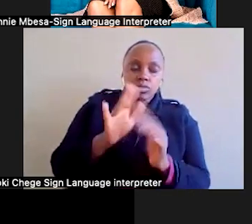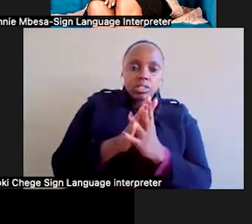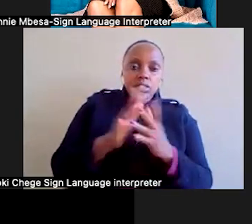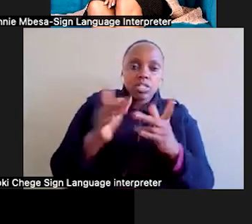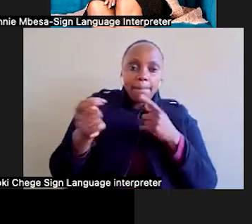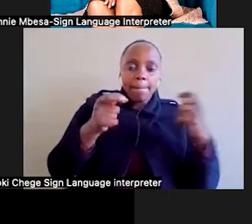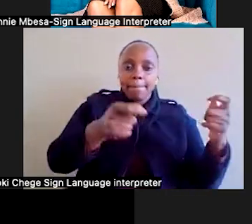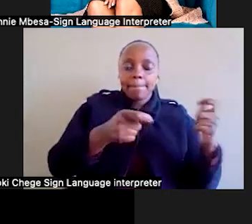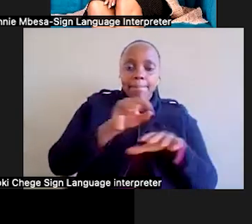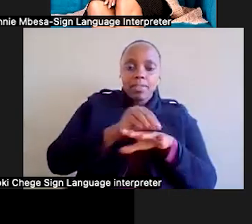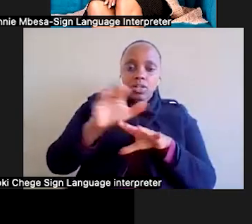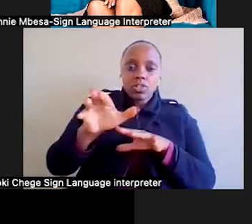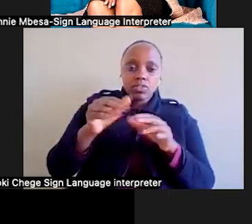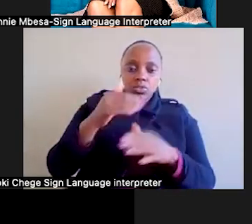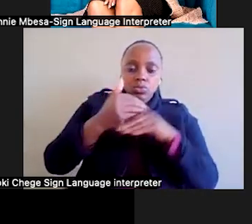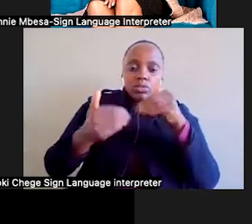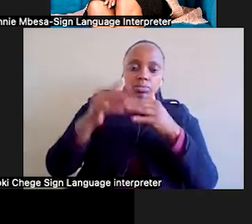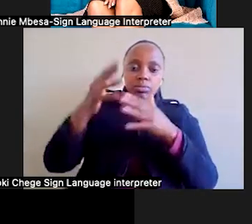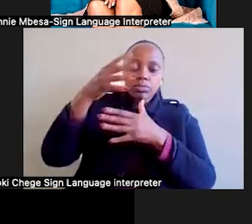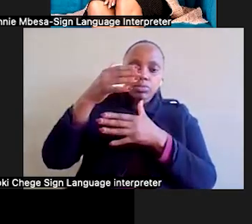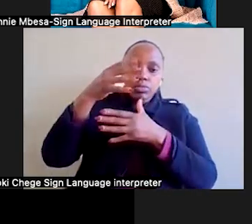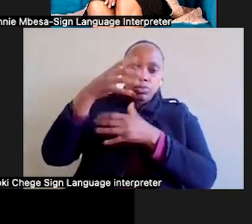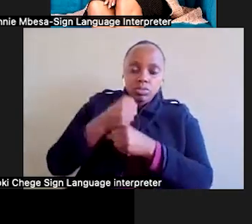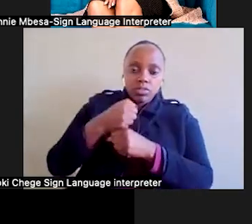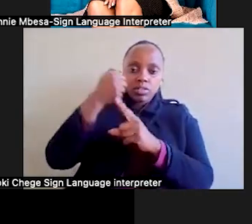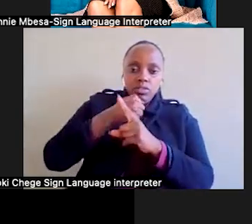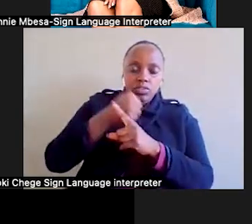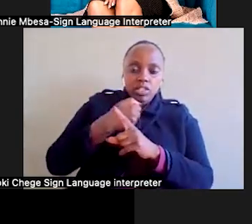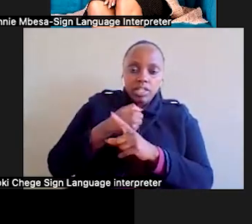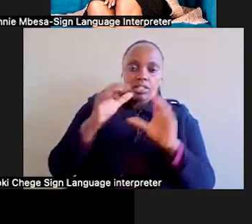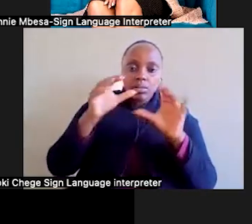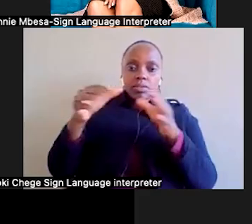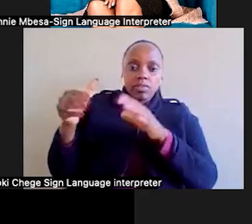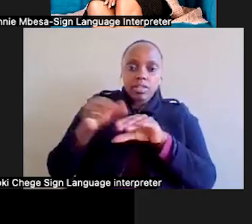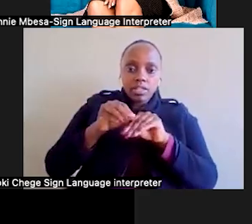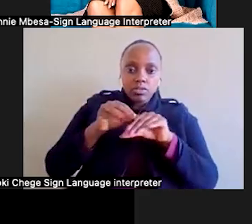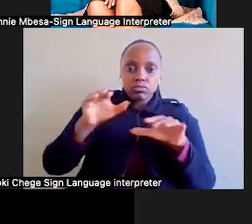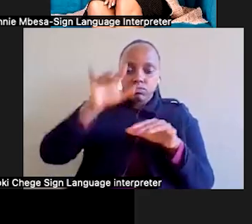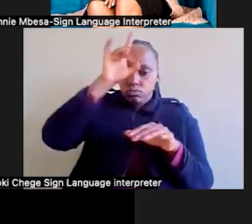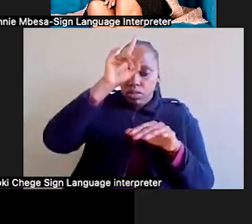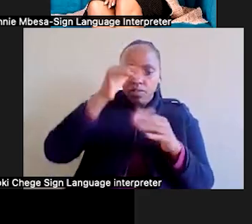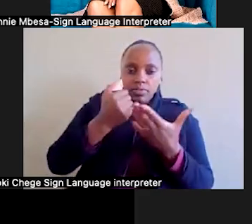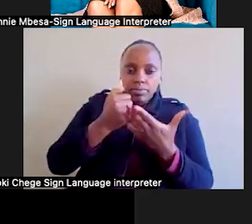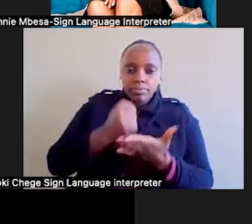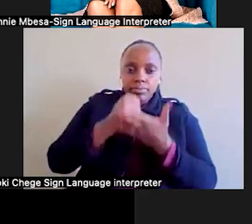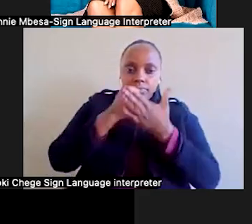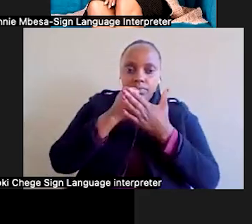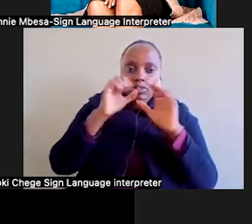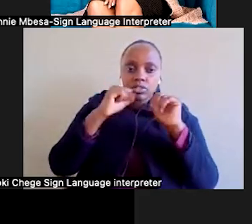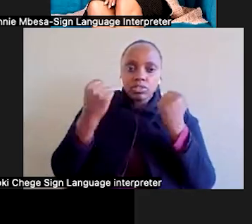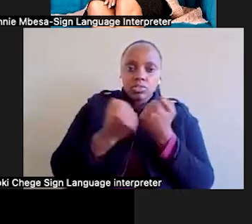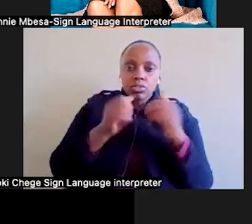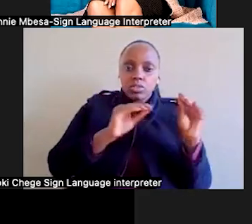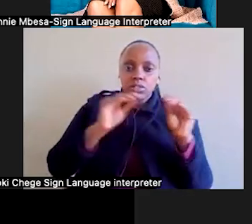their influences to build trust between advocacy movements and grassroots communities, facilitating social change, as well as